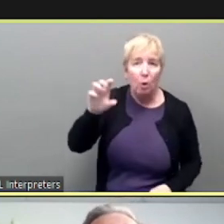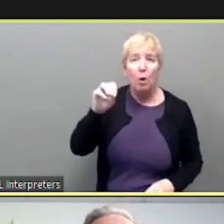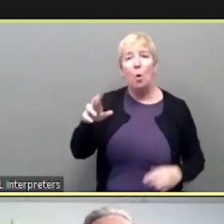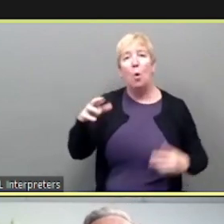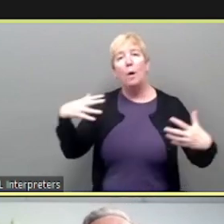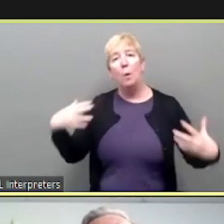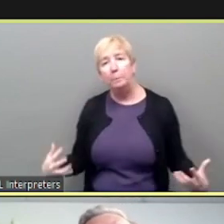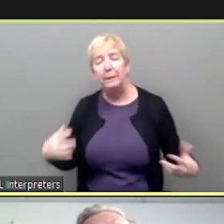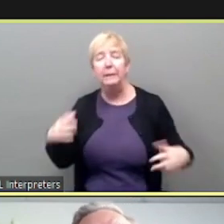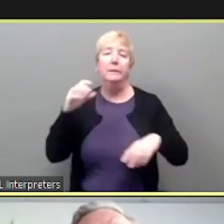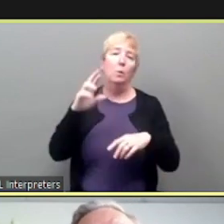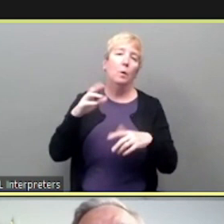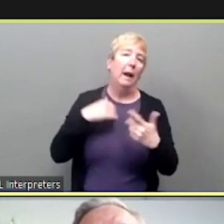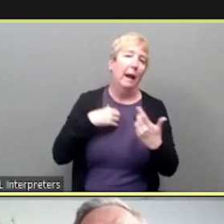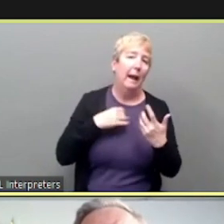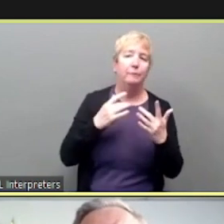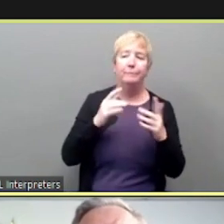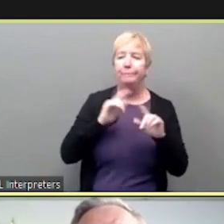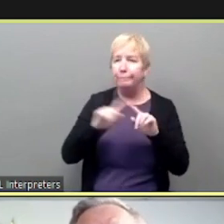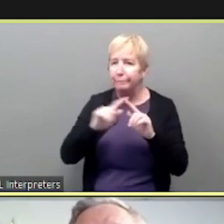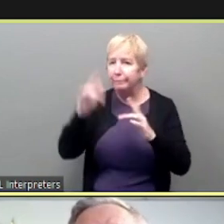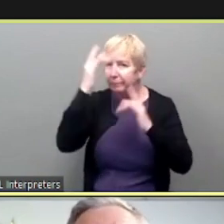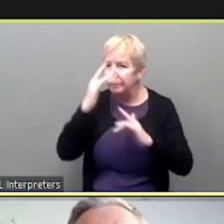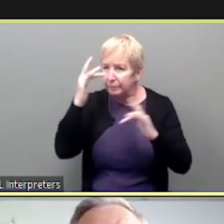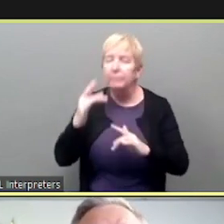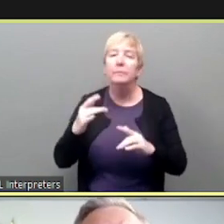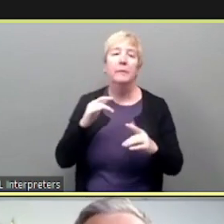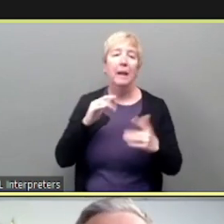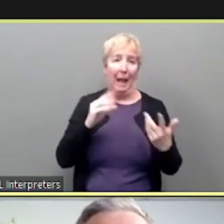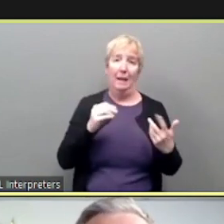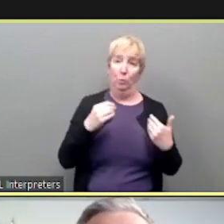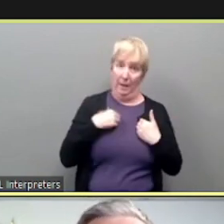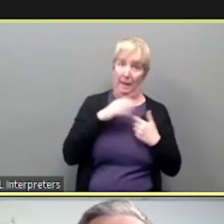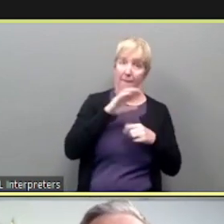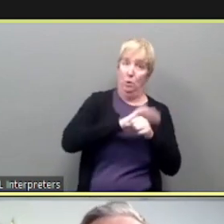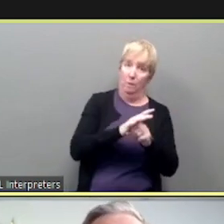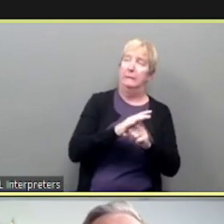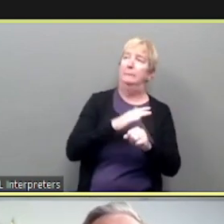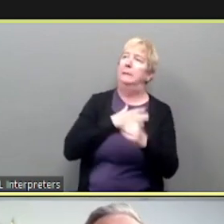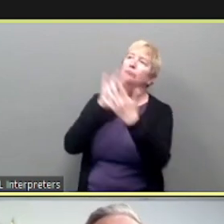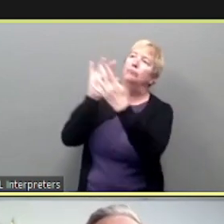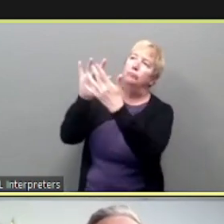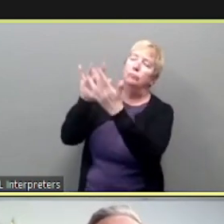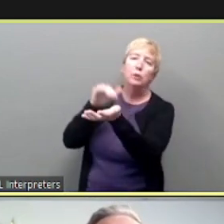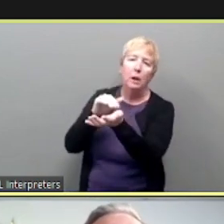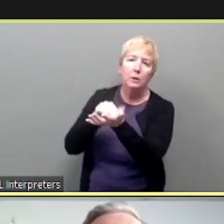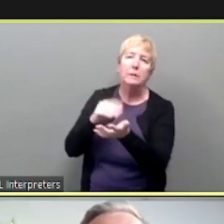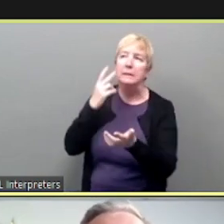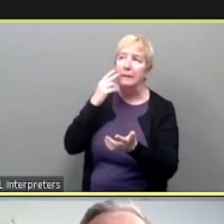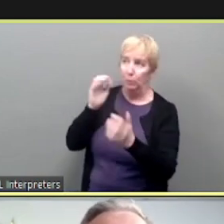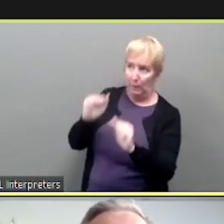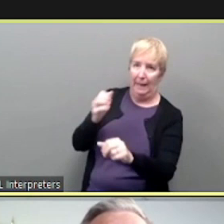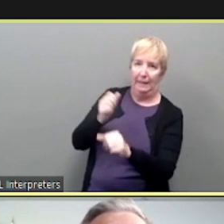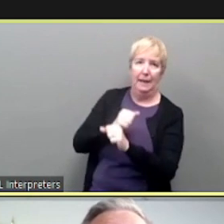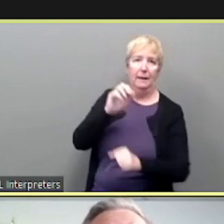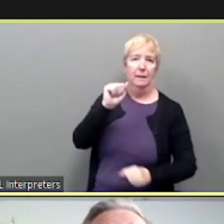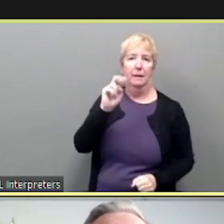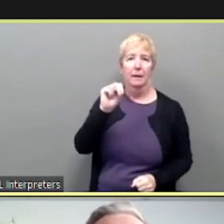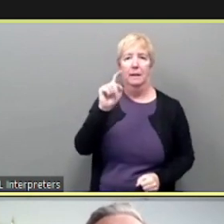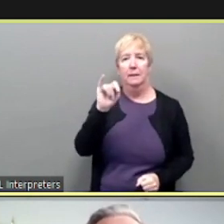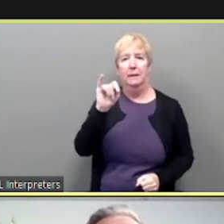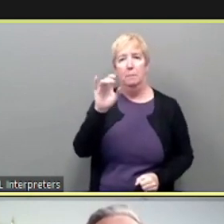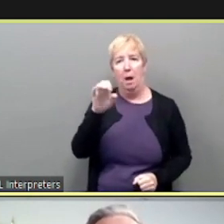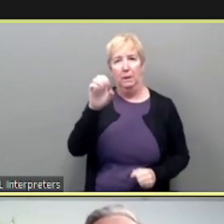out antibody treatment, monoclonal antibody treatment. It will reduce your risk of hospitalization by 75%. That's